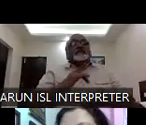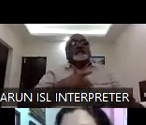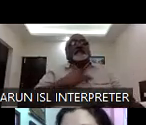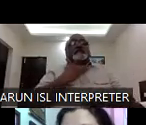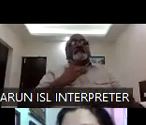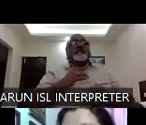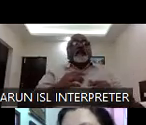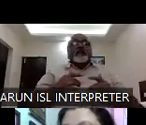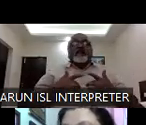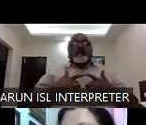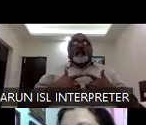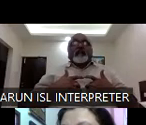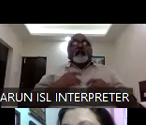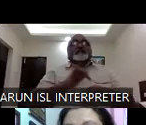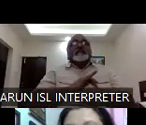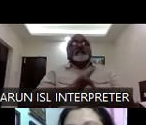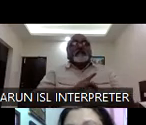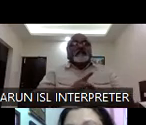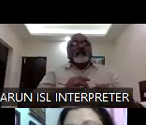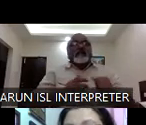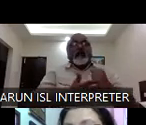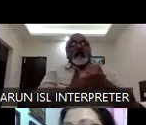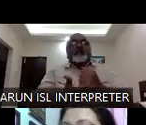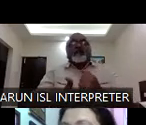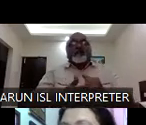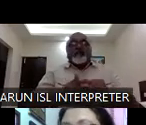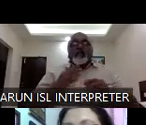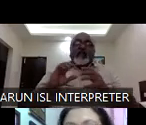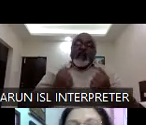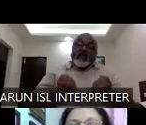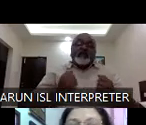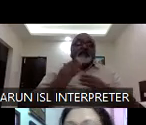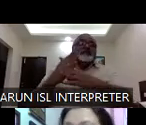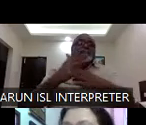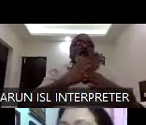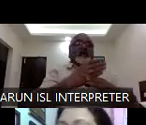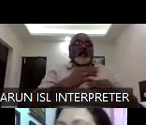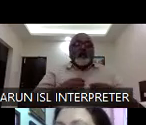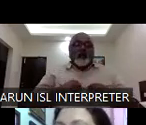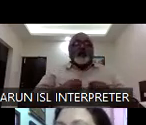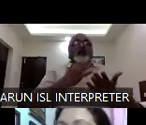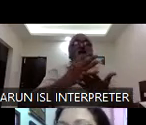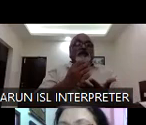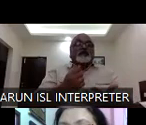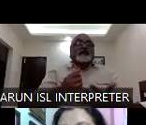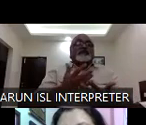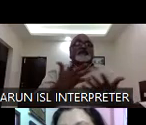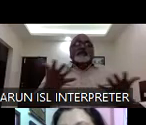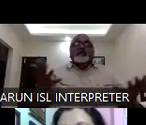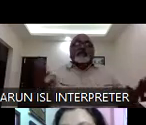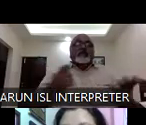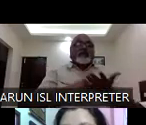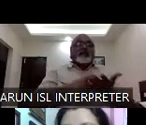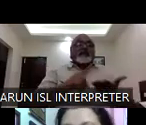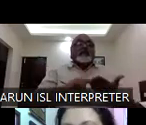are able to give hands, or we are able to share our resources with people at